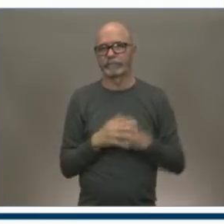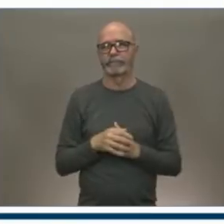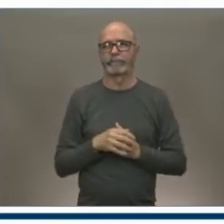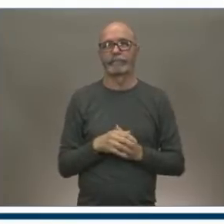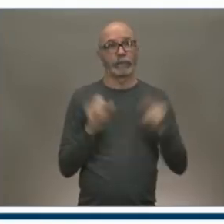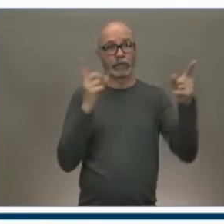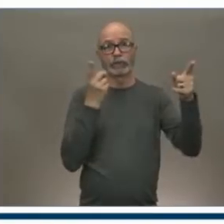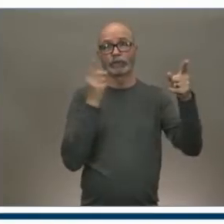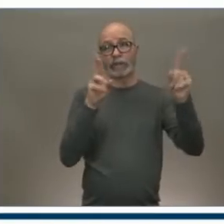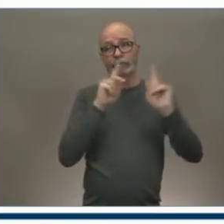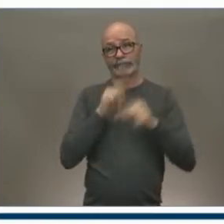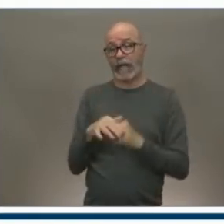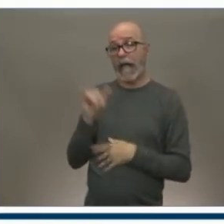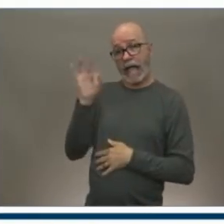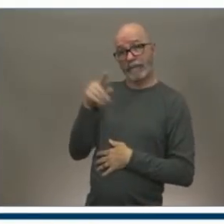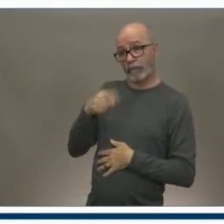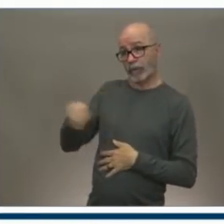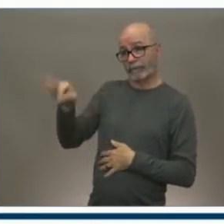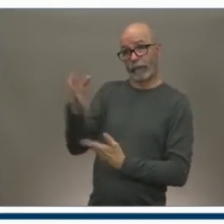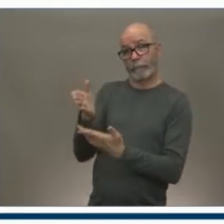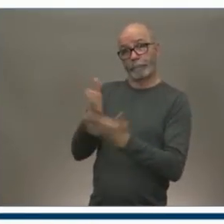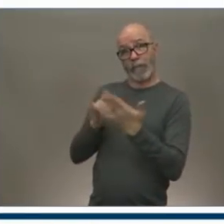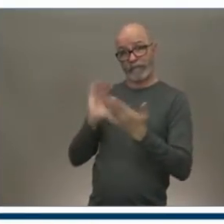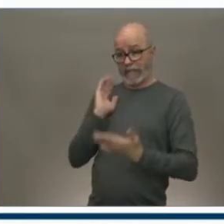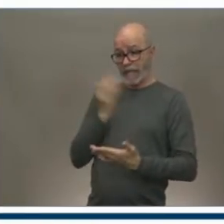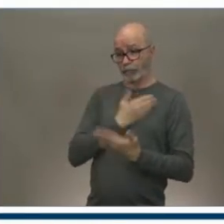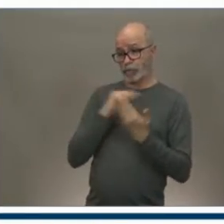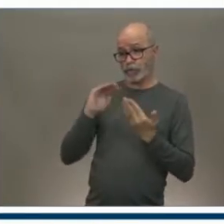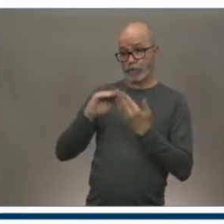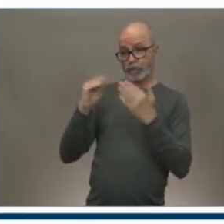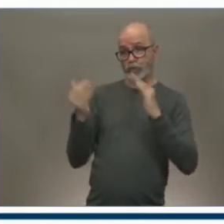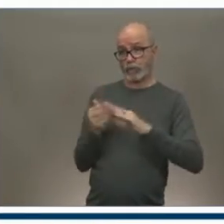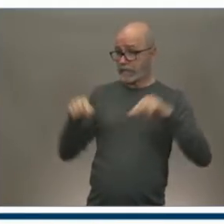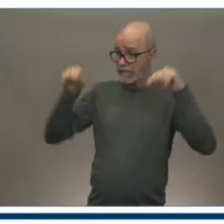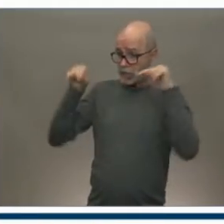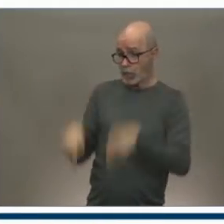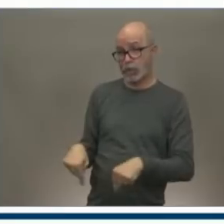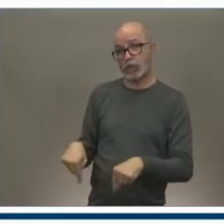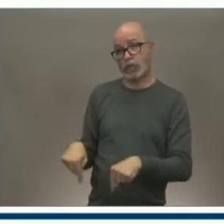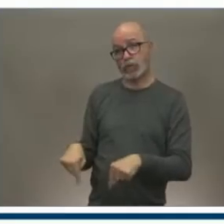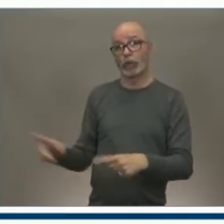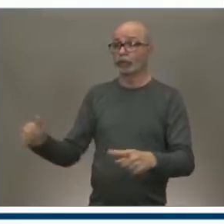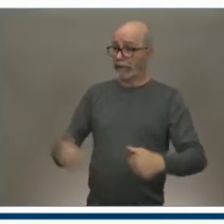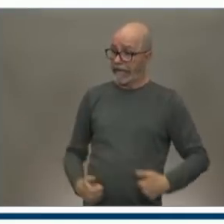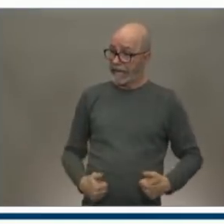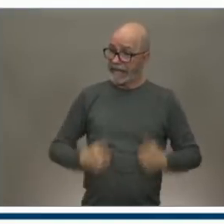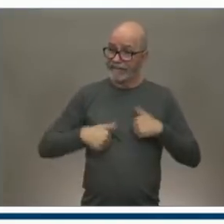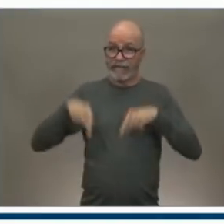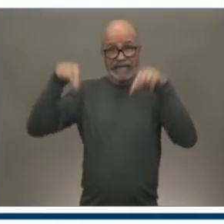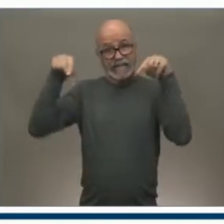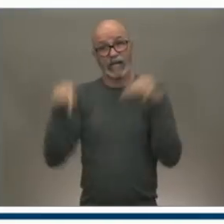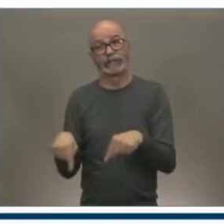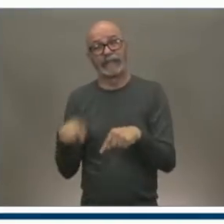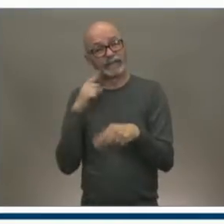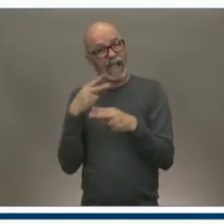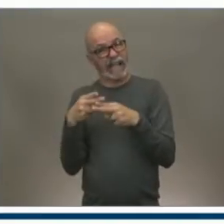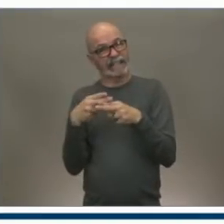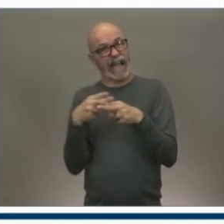in a number of places already that that anybody who's living here, even if they're a student temporarily, they're eligible